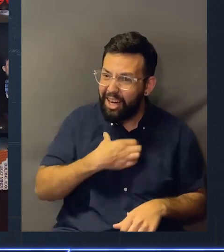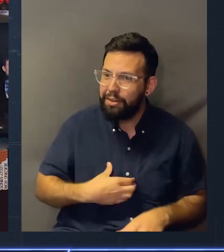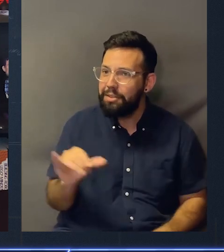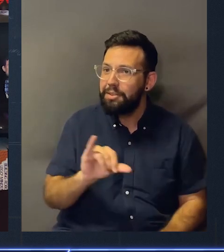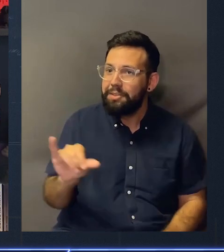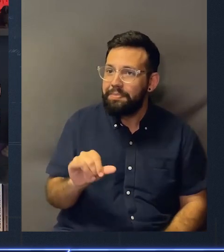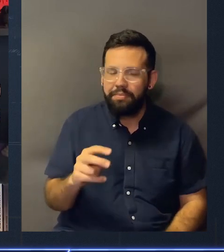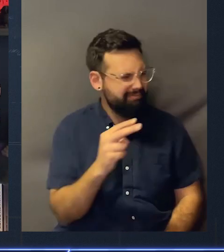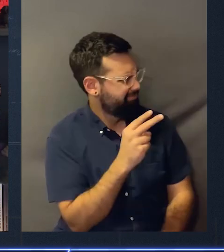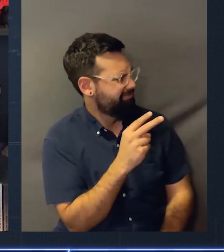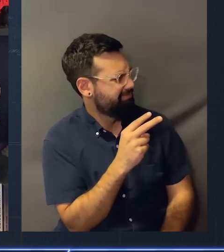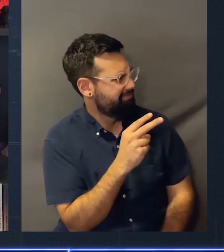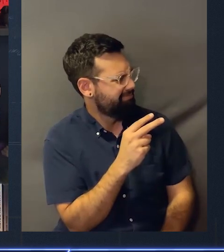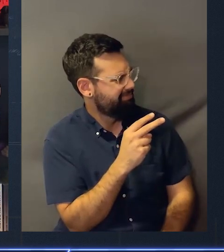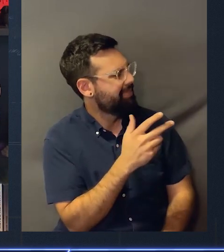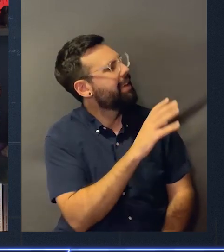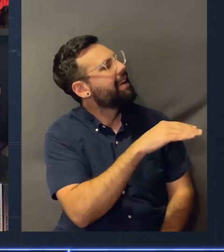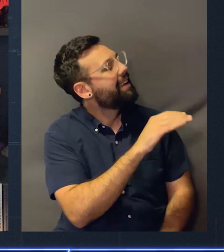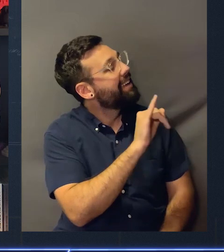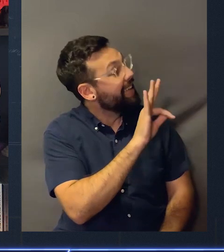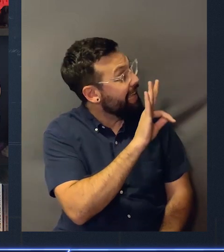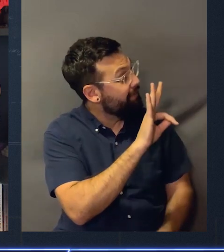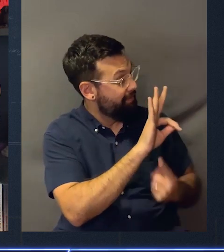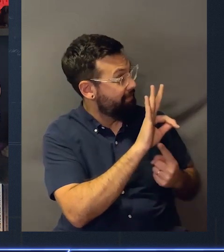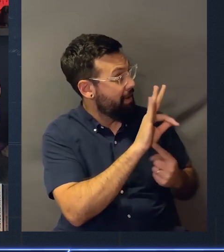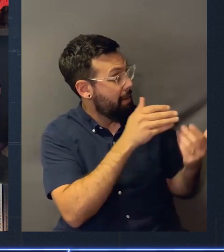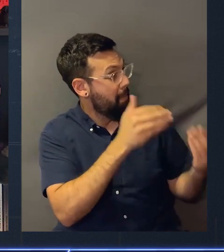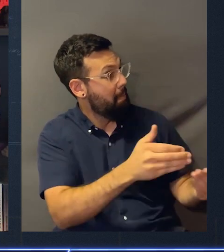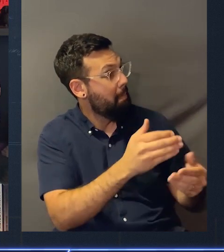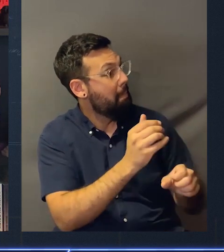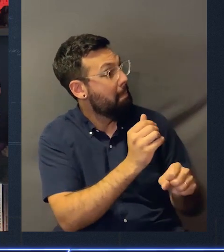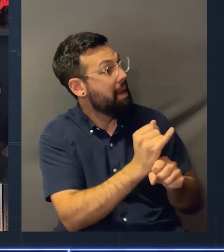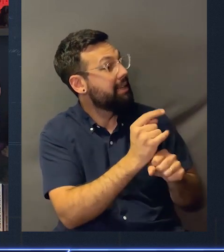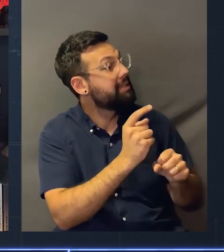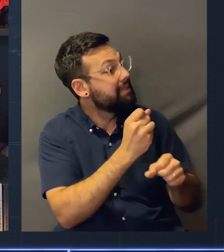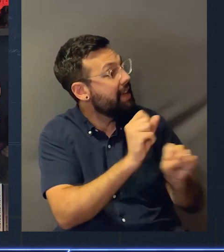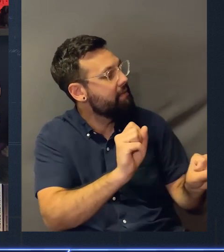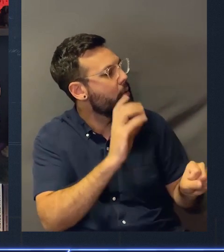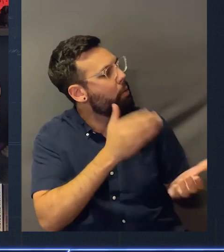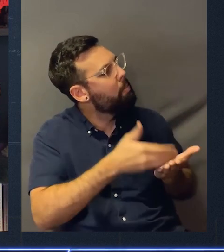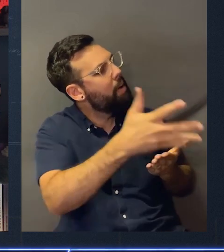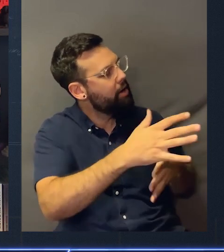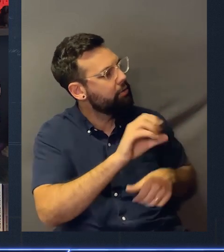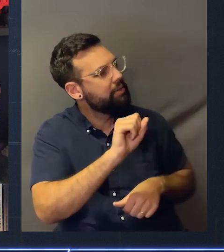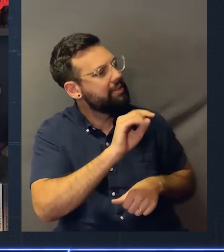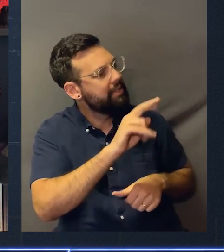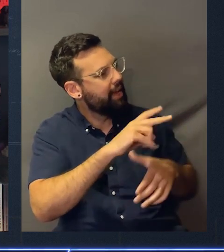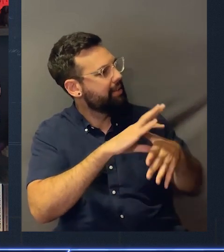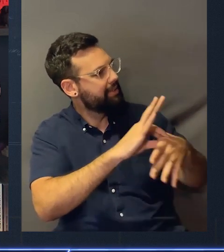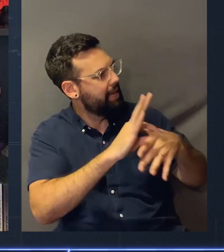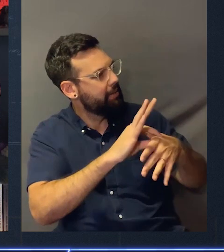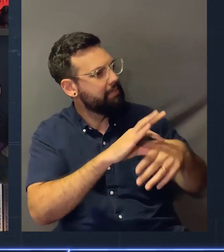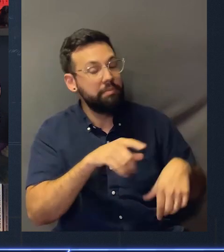hungry too. She looks at me for a bit and she says, well, if you make it down okay, I'll buy you a steak. Like, it sounds pretty